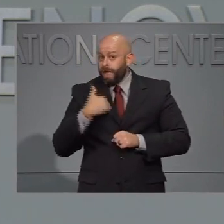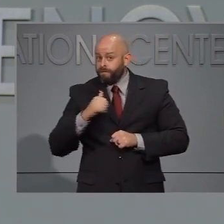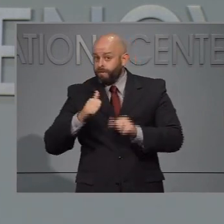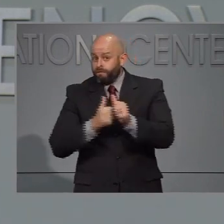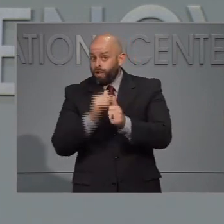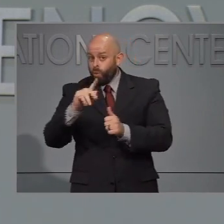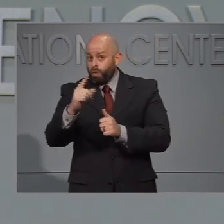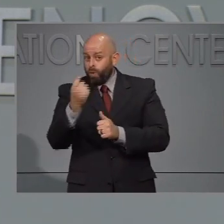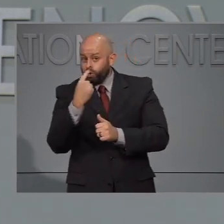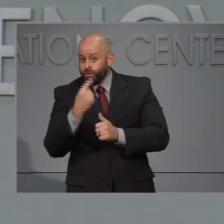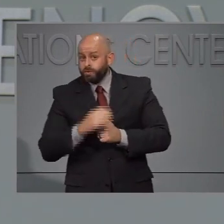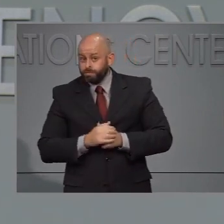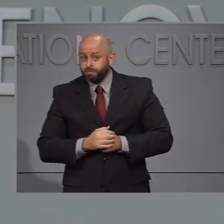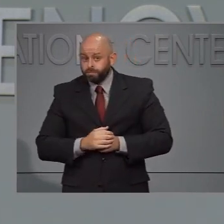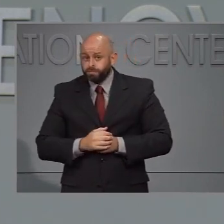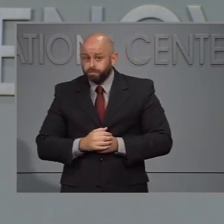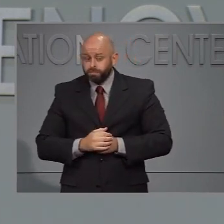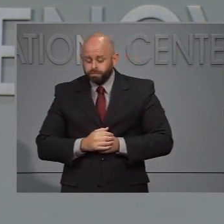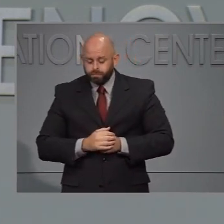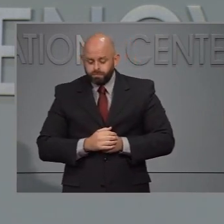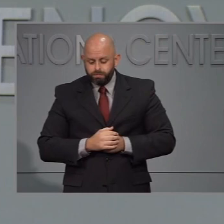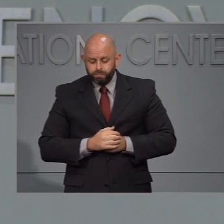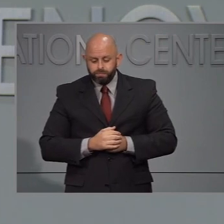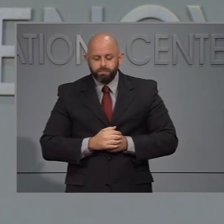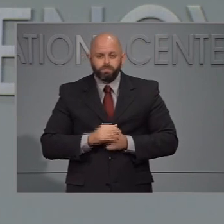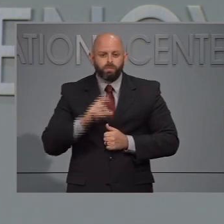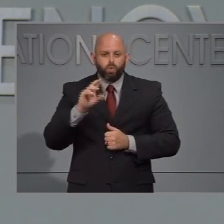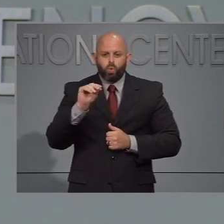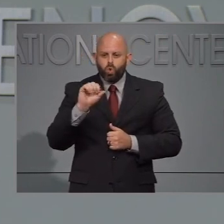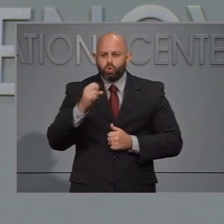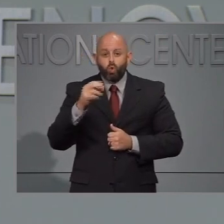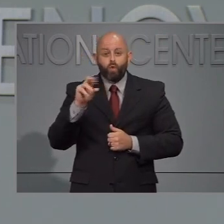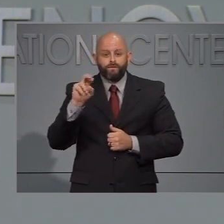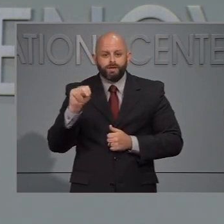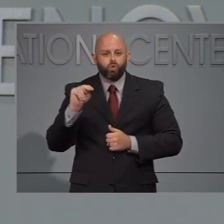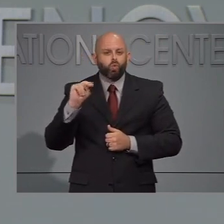We have a follow-up from Rose Hoban, North Carolina Health News.